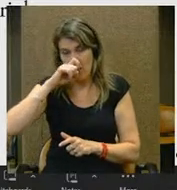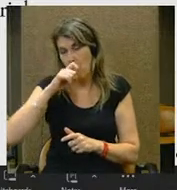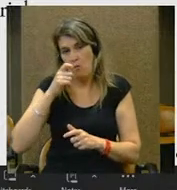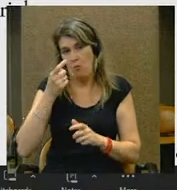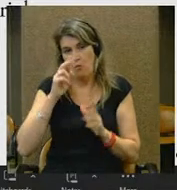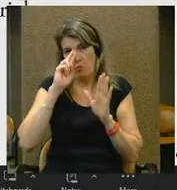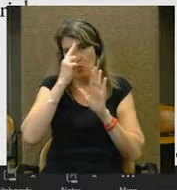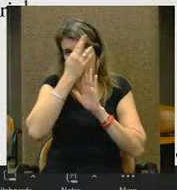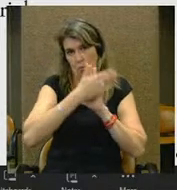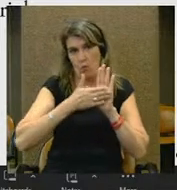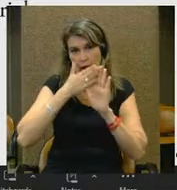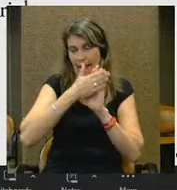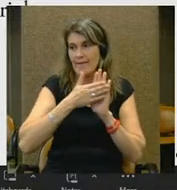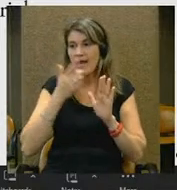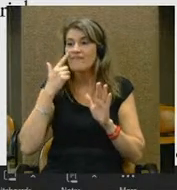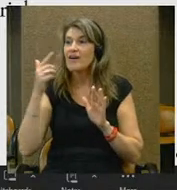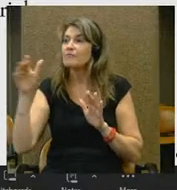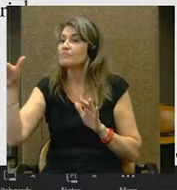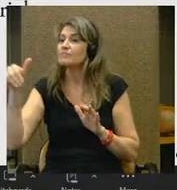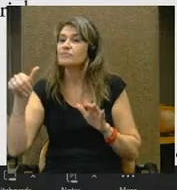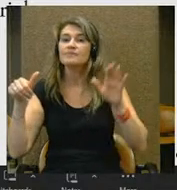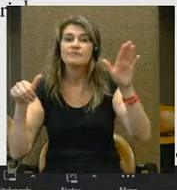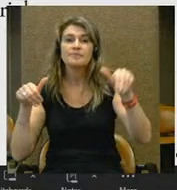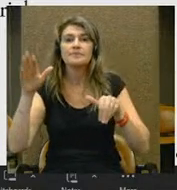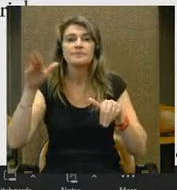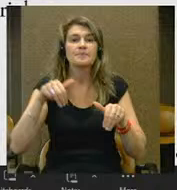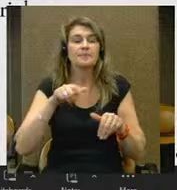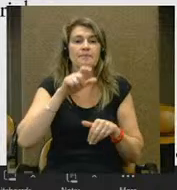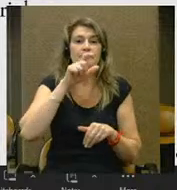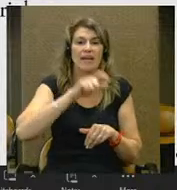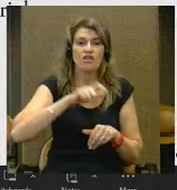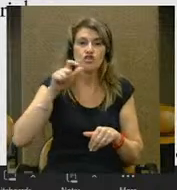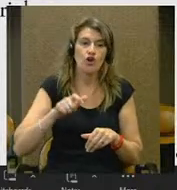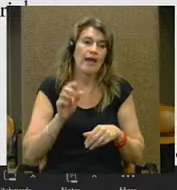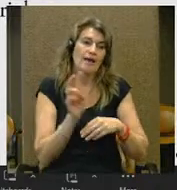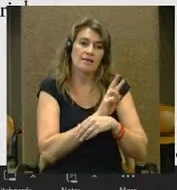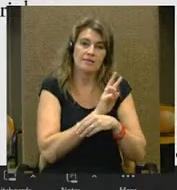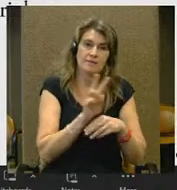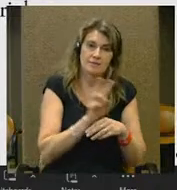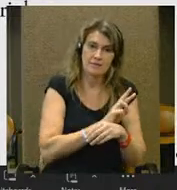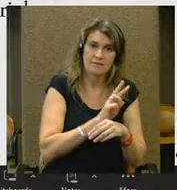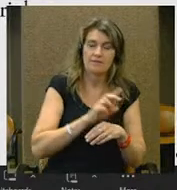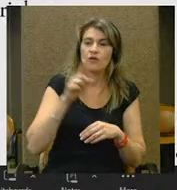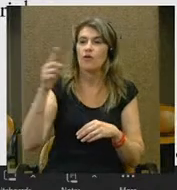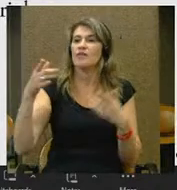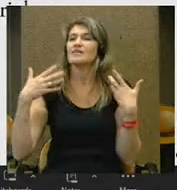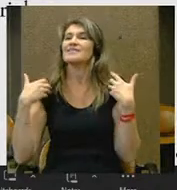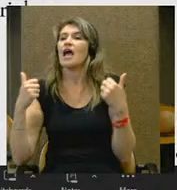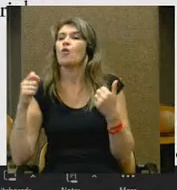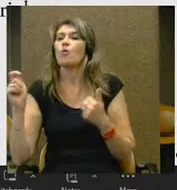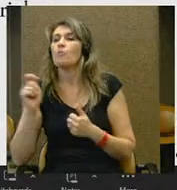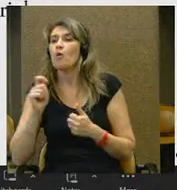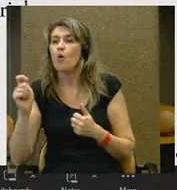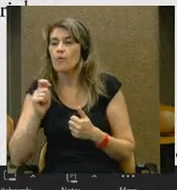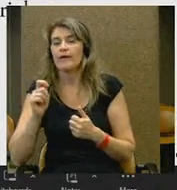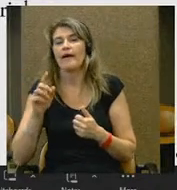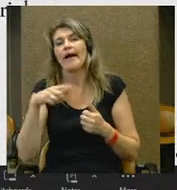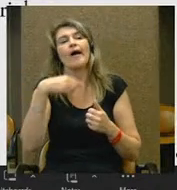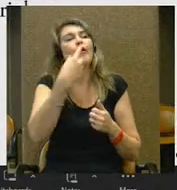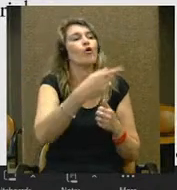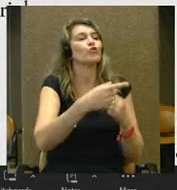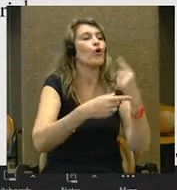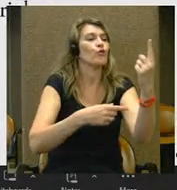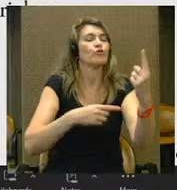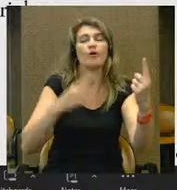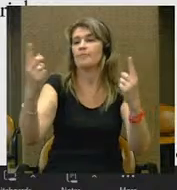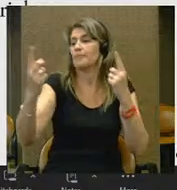law enforcement, from public health, from other agencies, and get them to begin having